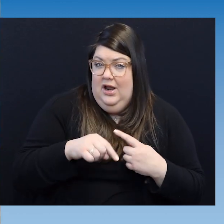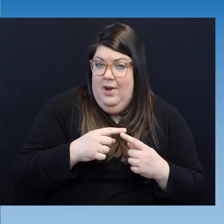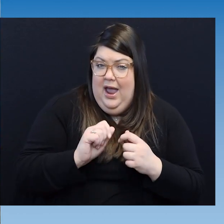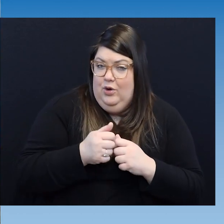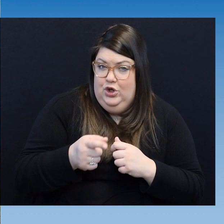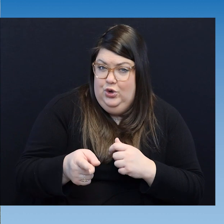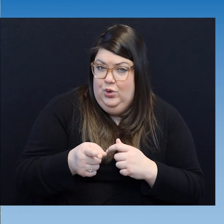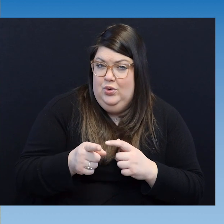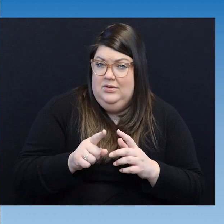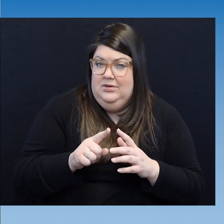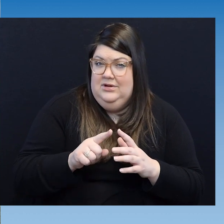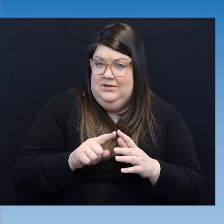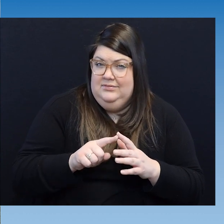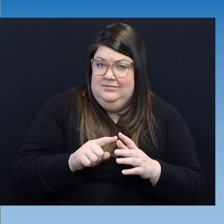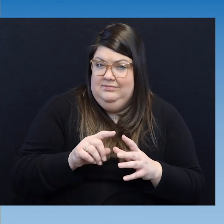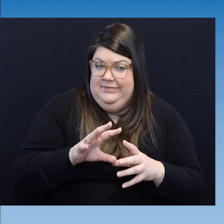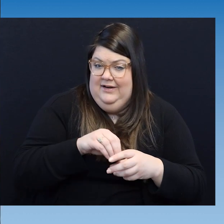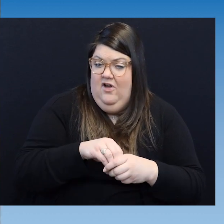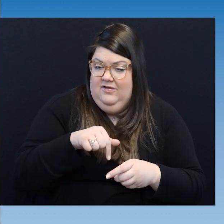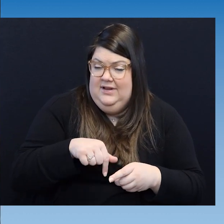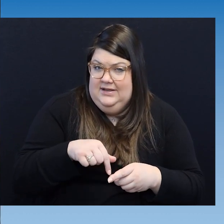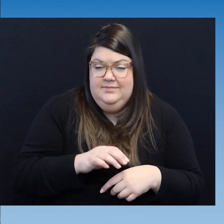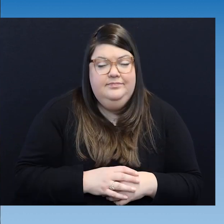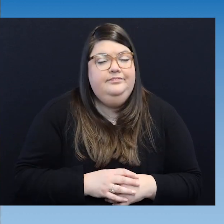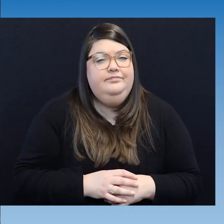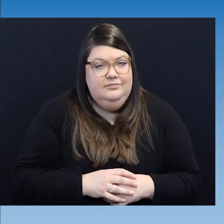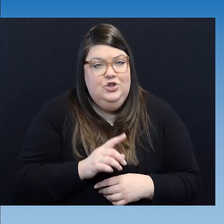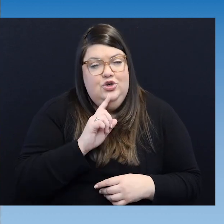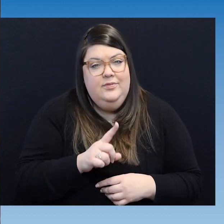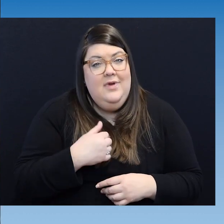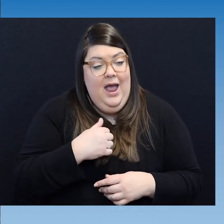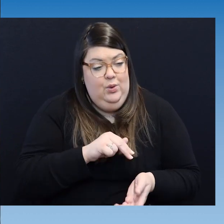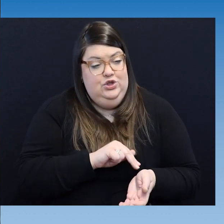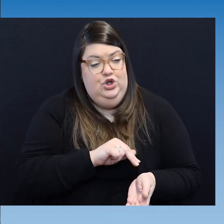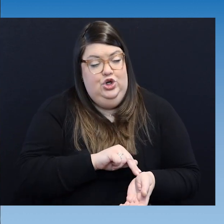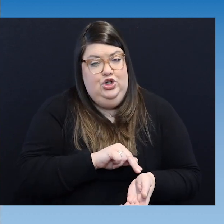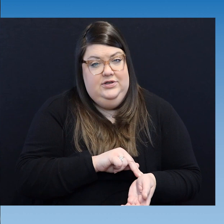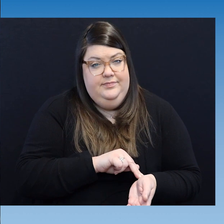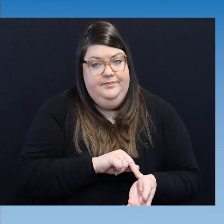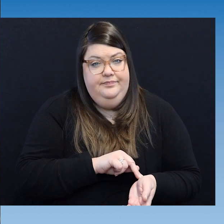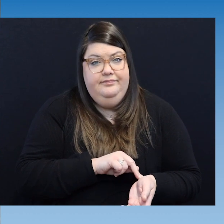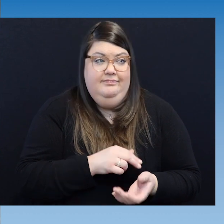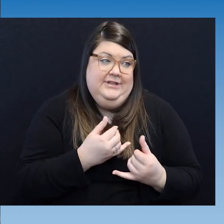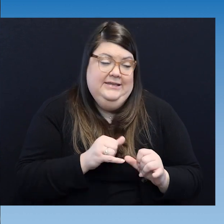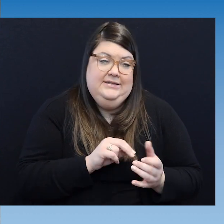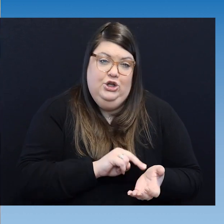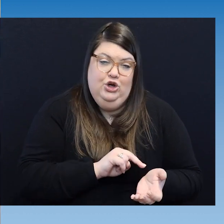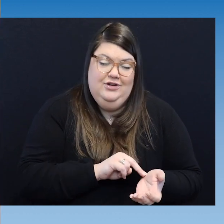to end of life caregiving? Yeah, I was a nurse. I still am a